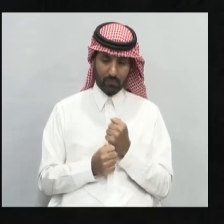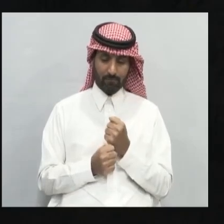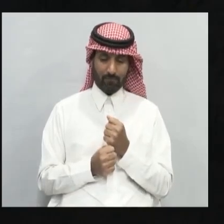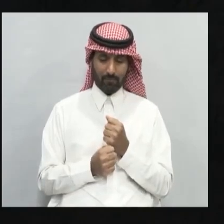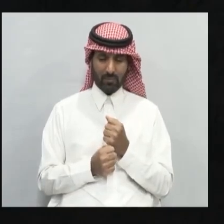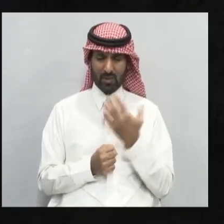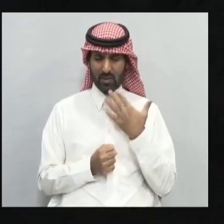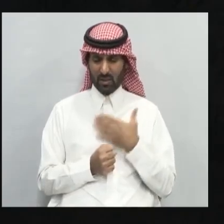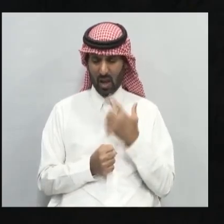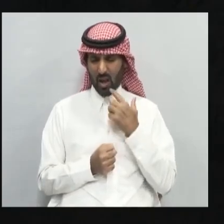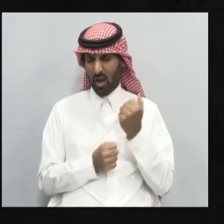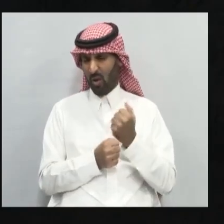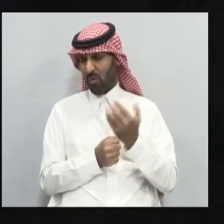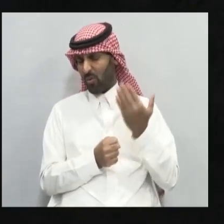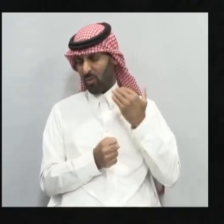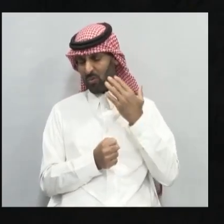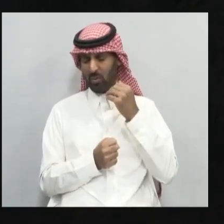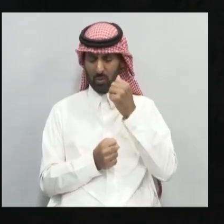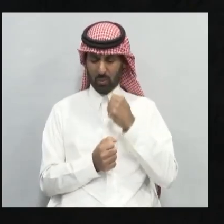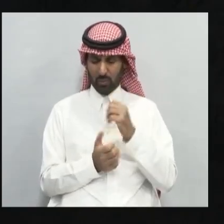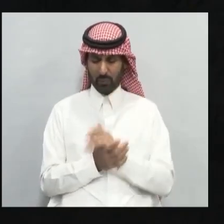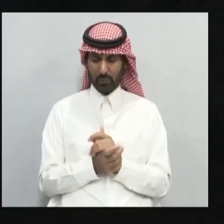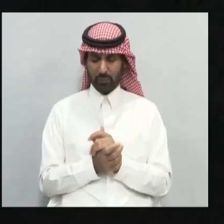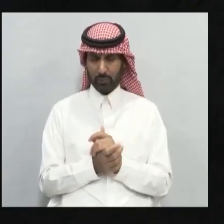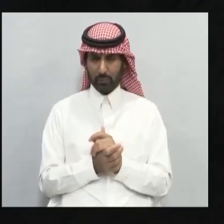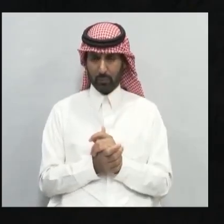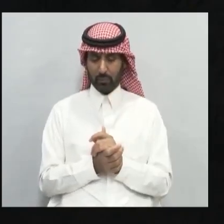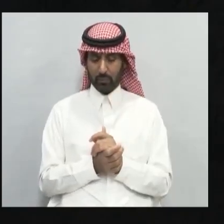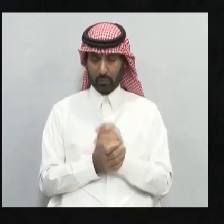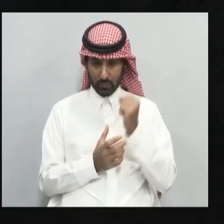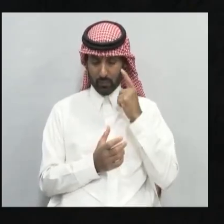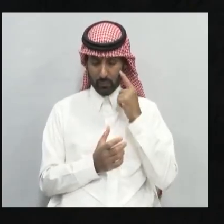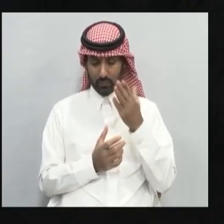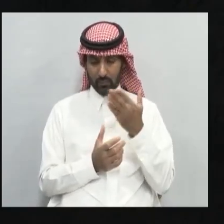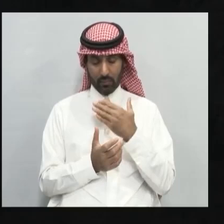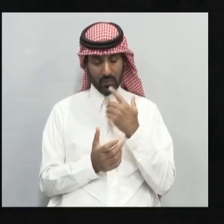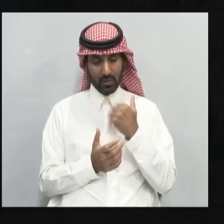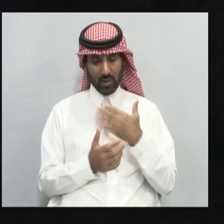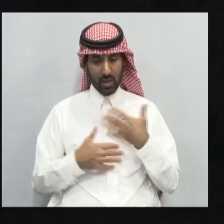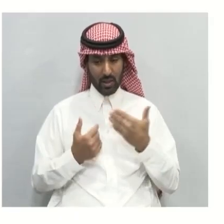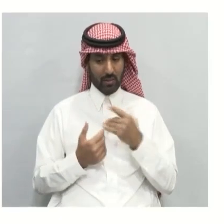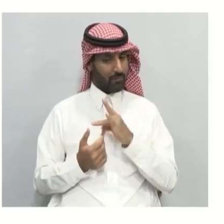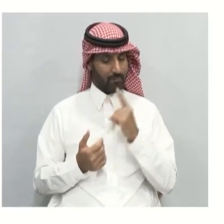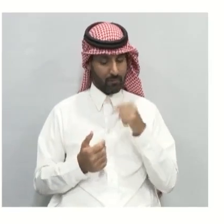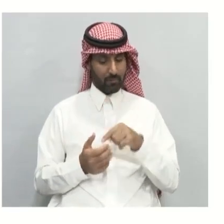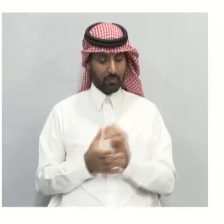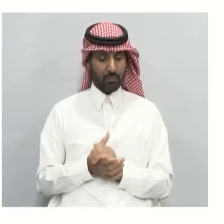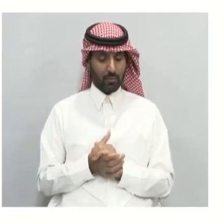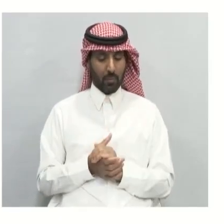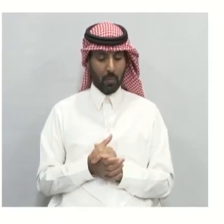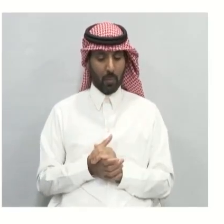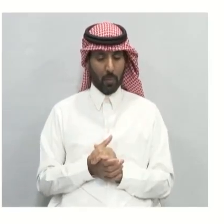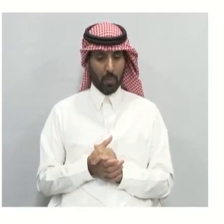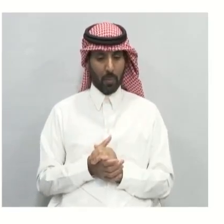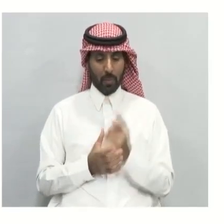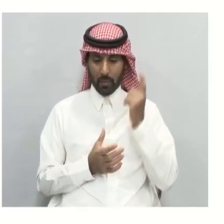sorry for something that you had already done in the past, and you're not happy about what you have done. We're